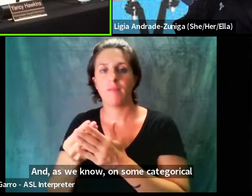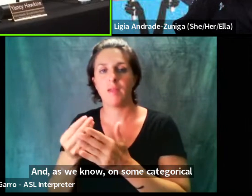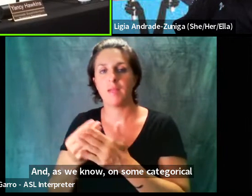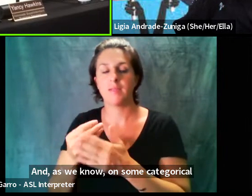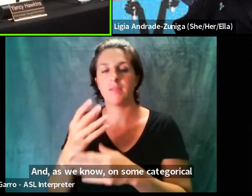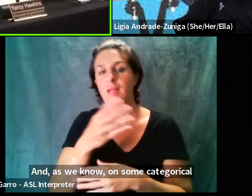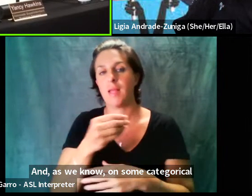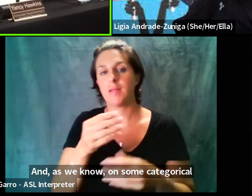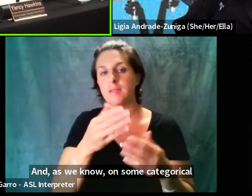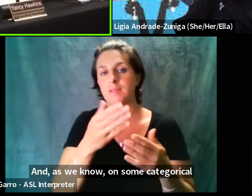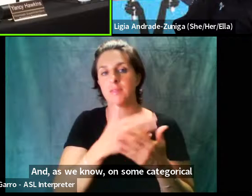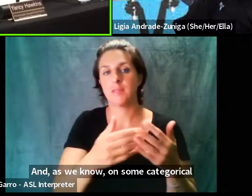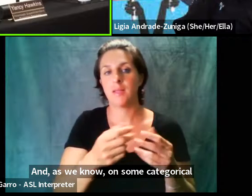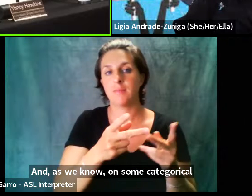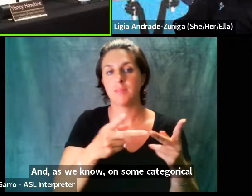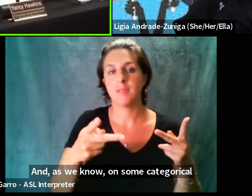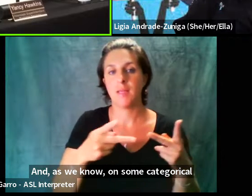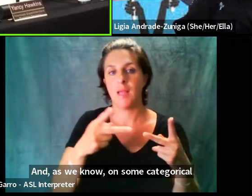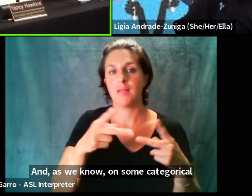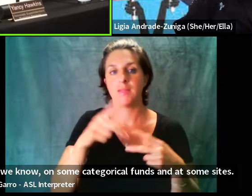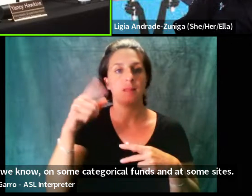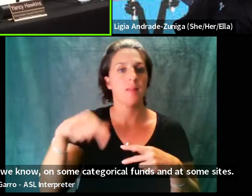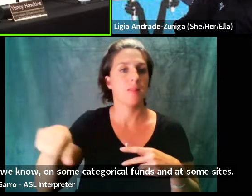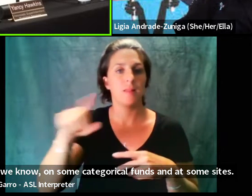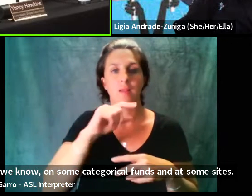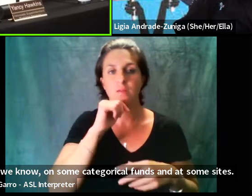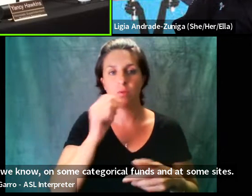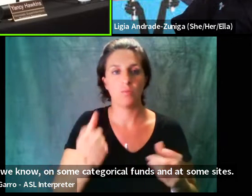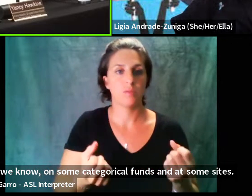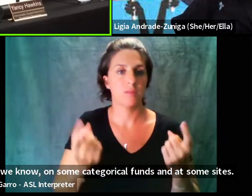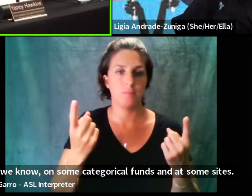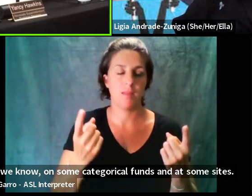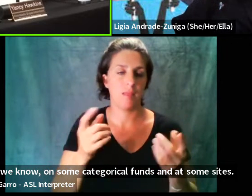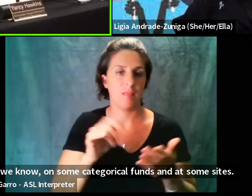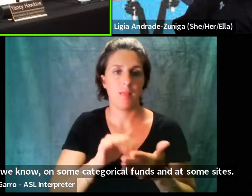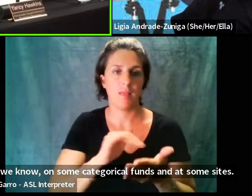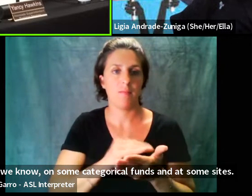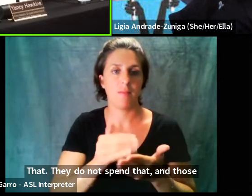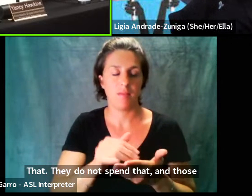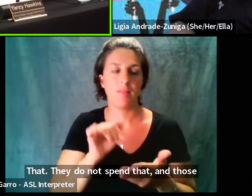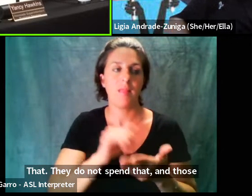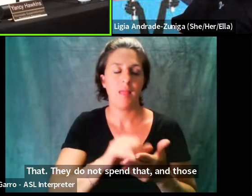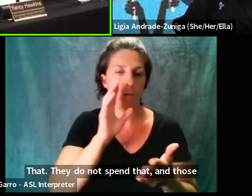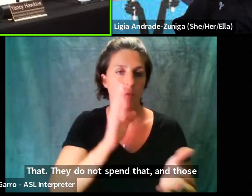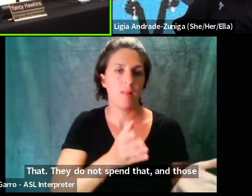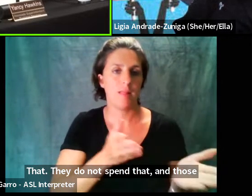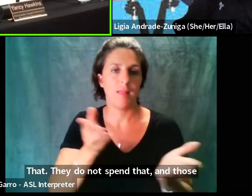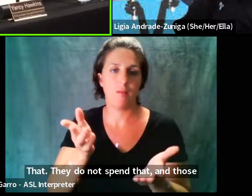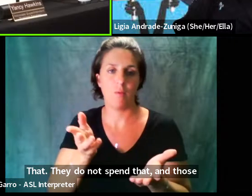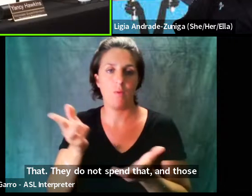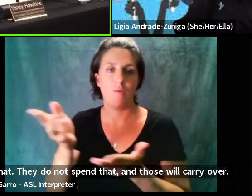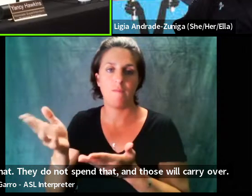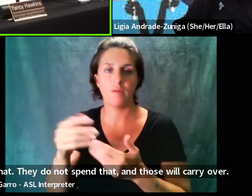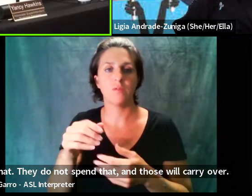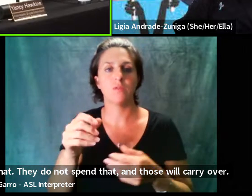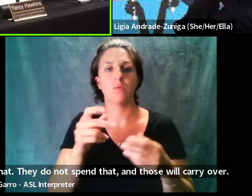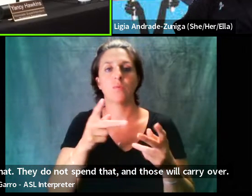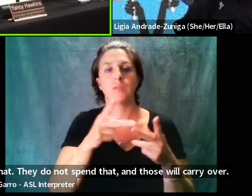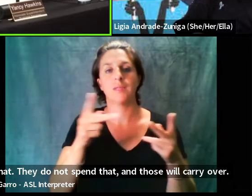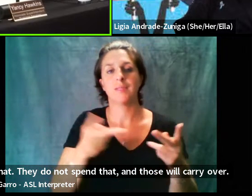some sites that they do not spend that, and those will carry over. So site